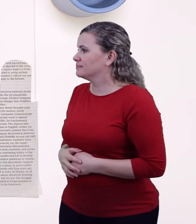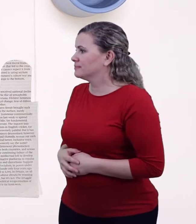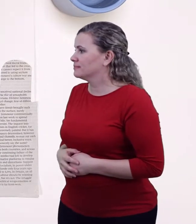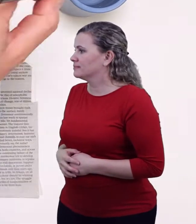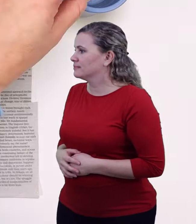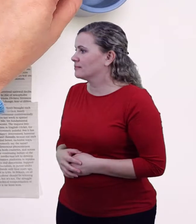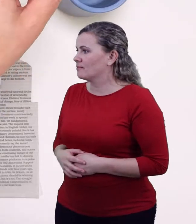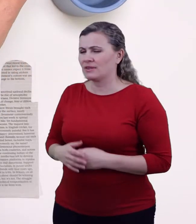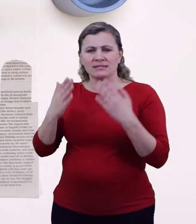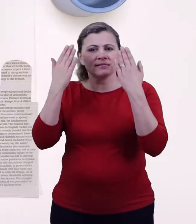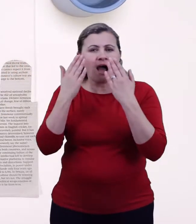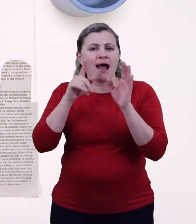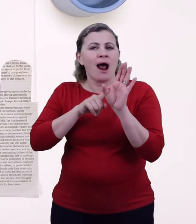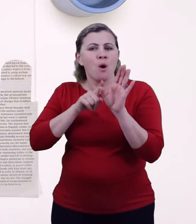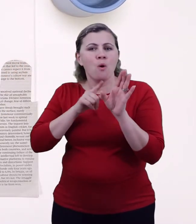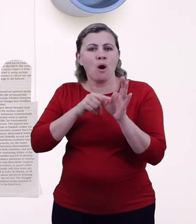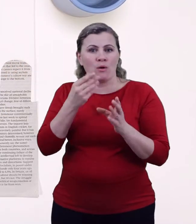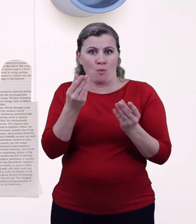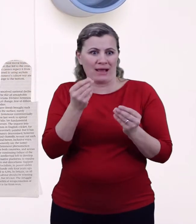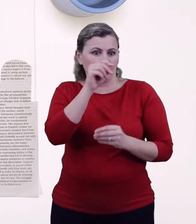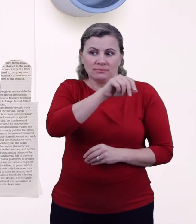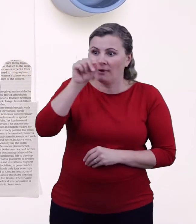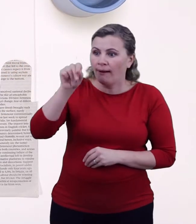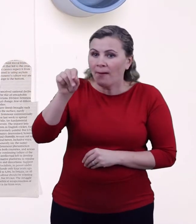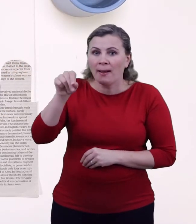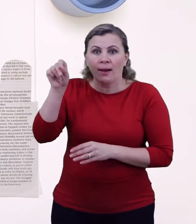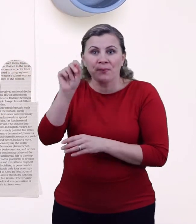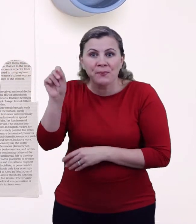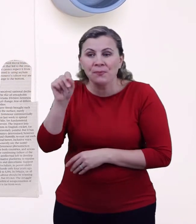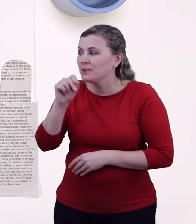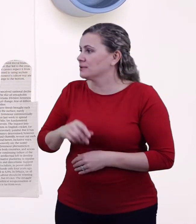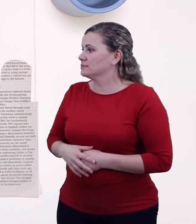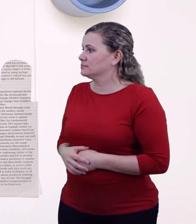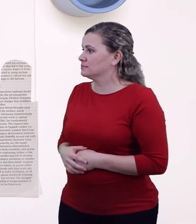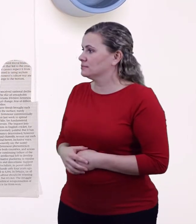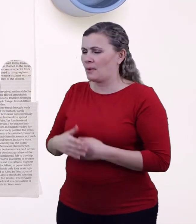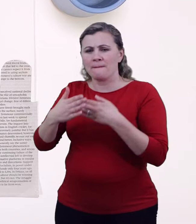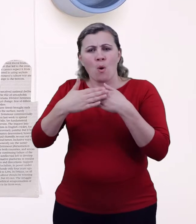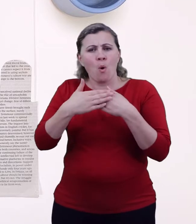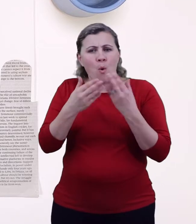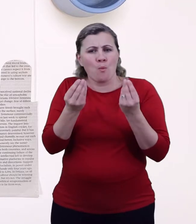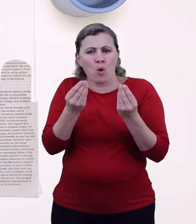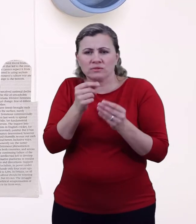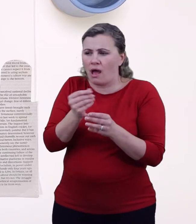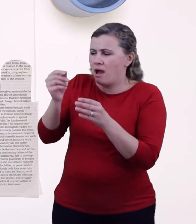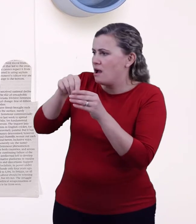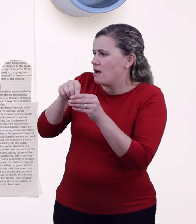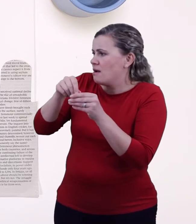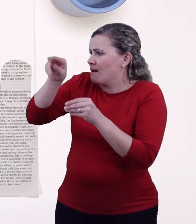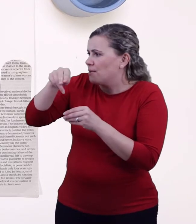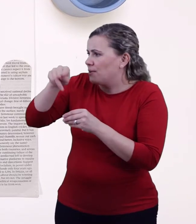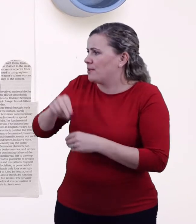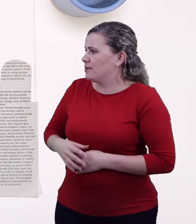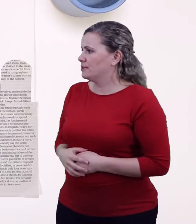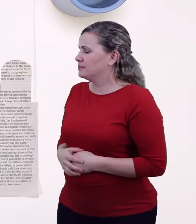yellow and a small amount of orange paint in your palette and make sure you dip your paintbrush in the water first.